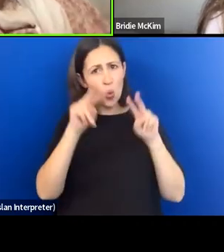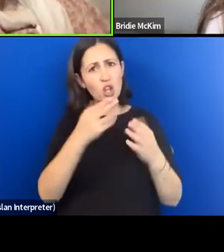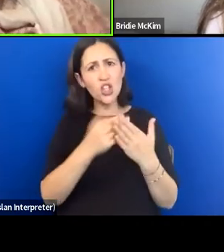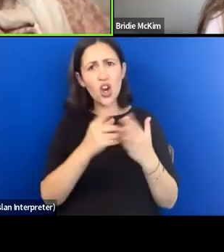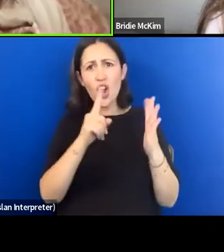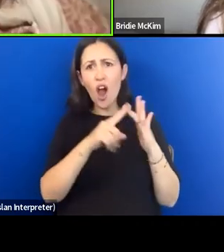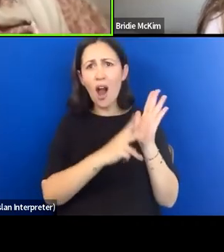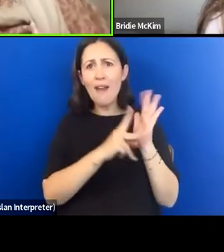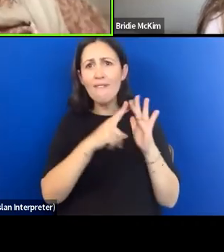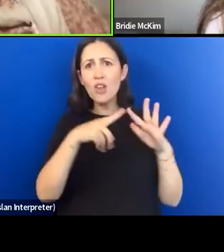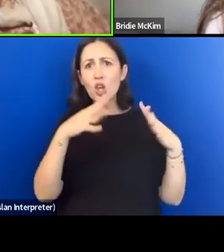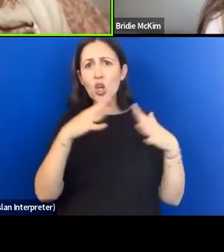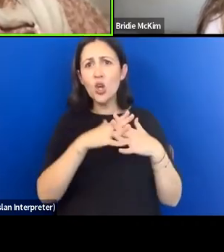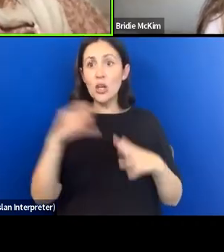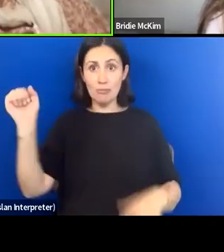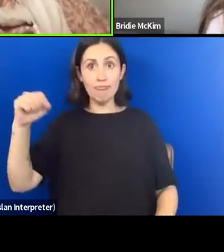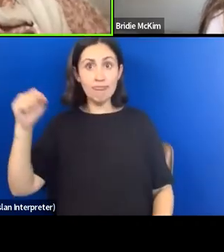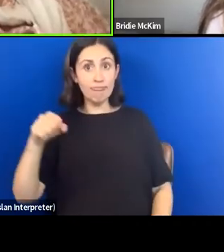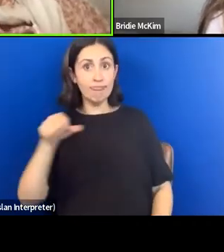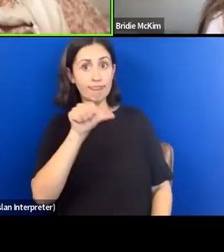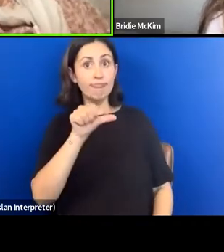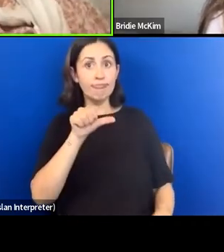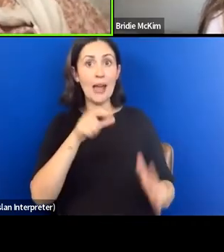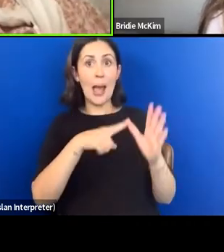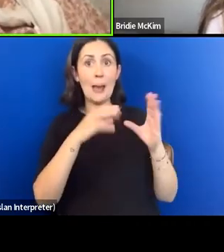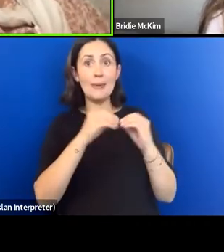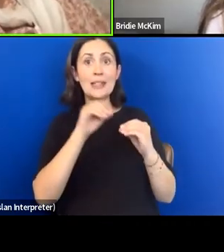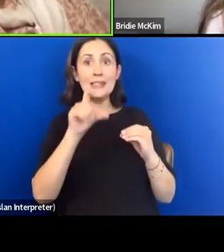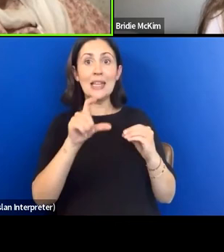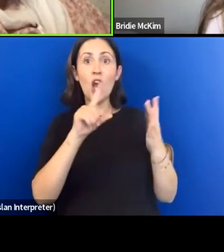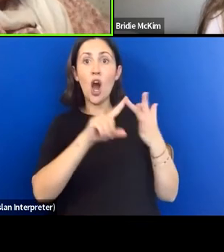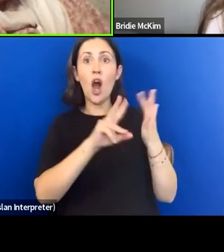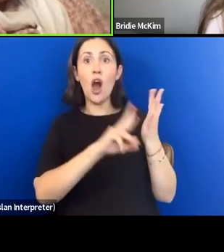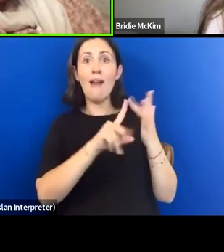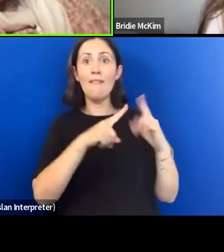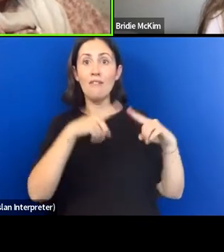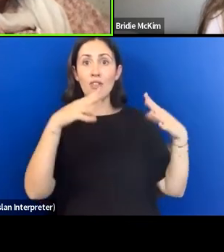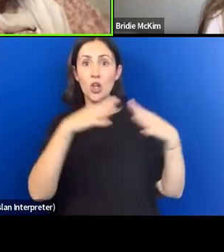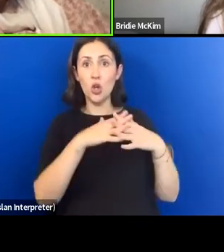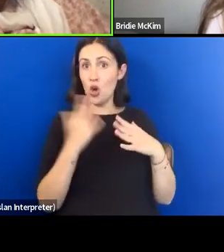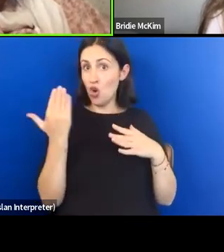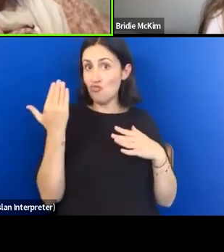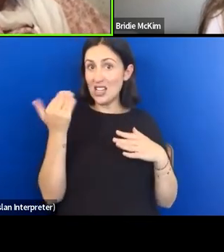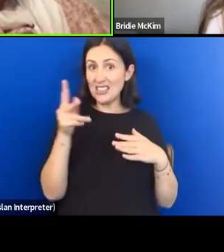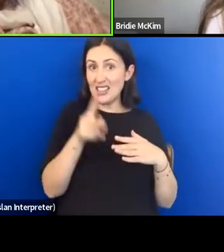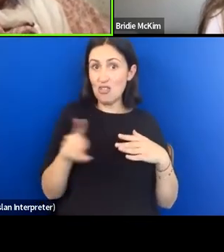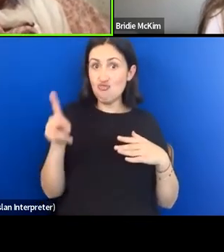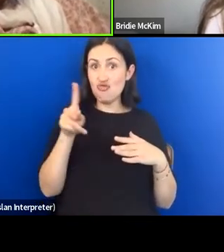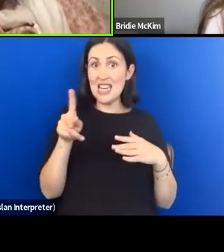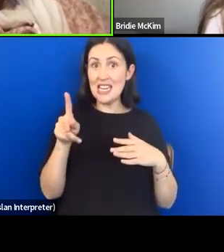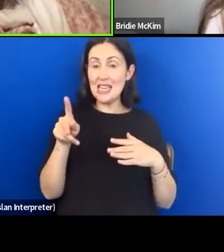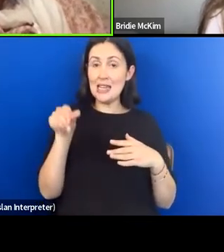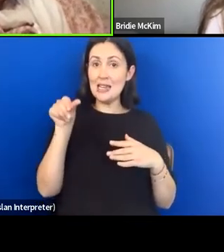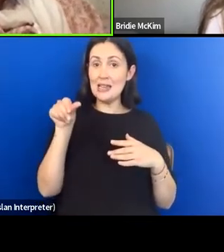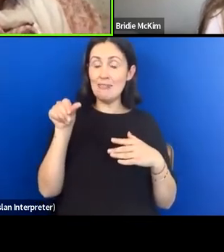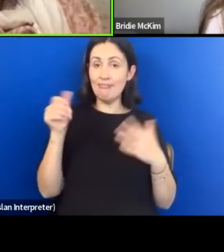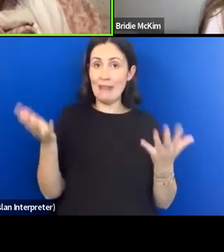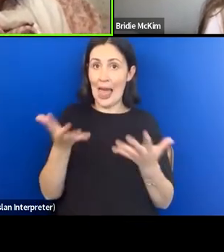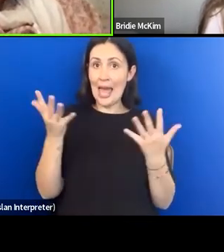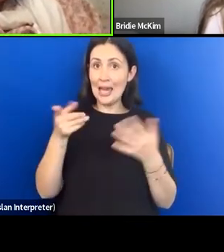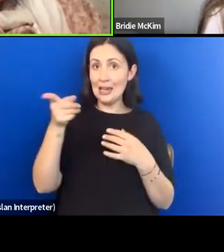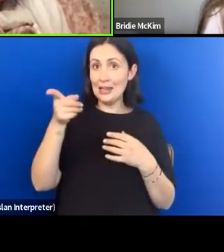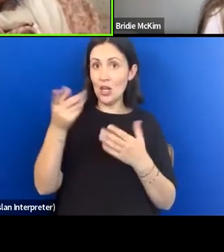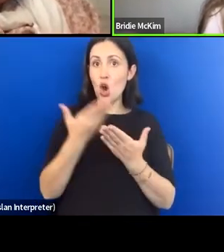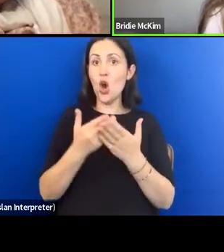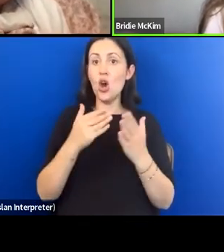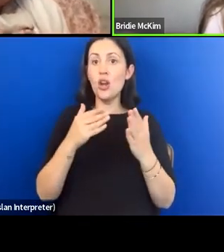It's still on iView. It just got replayed on the ABC So yeah, it's still on iView. You